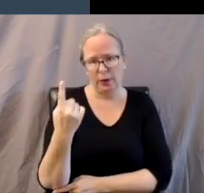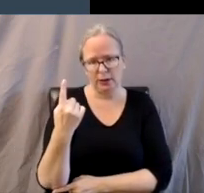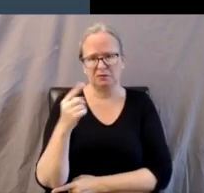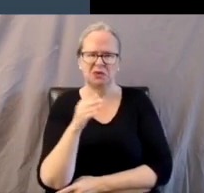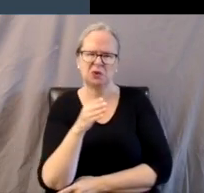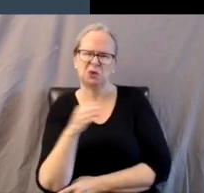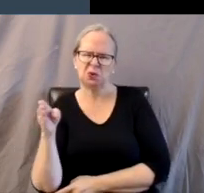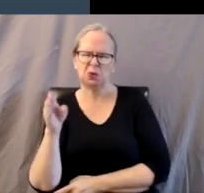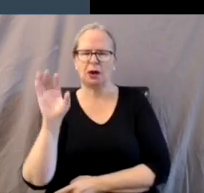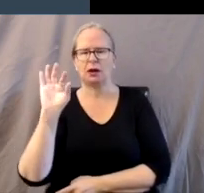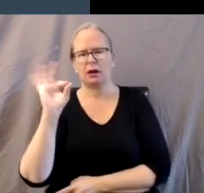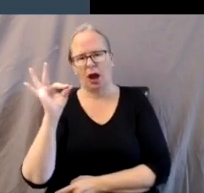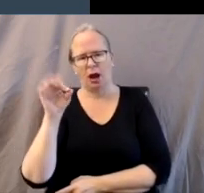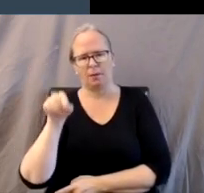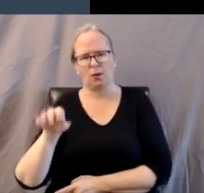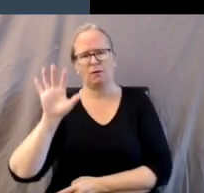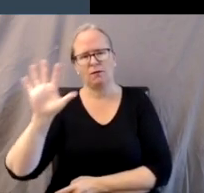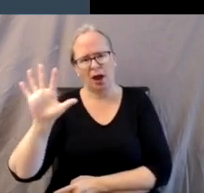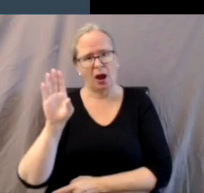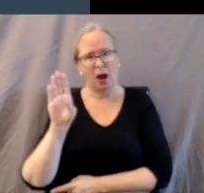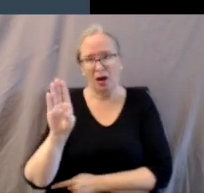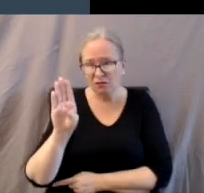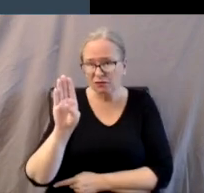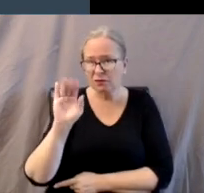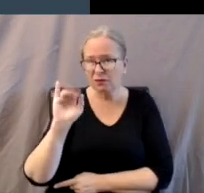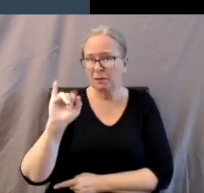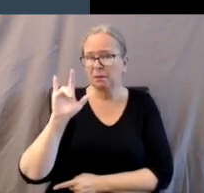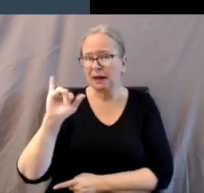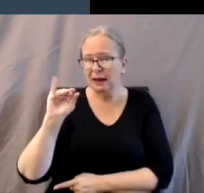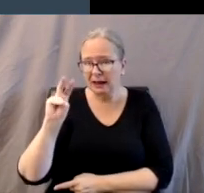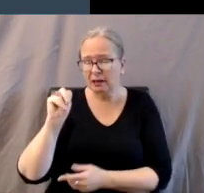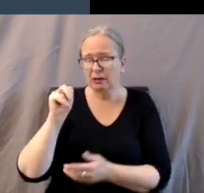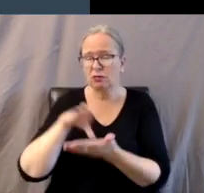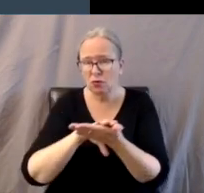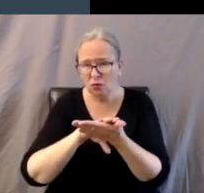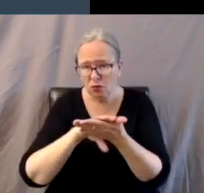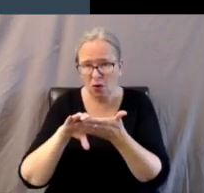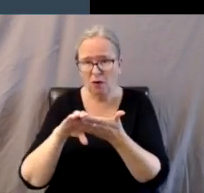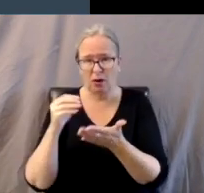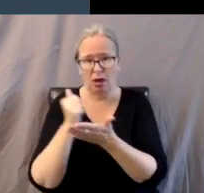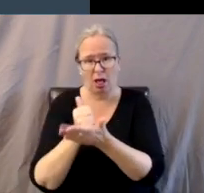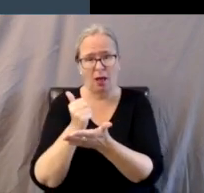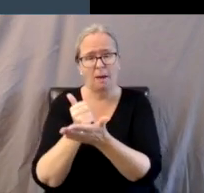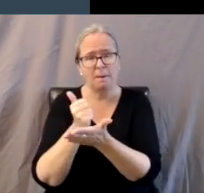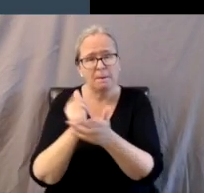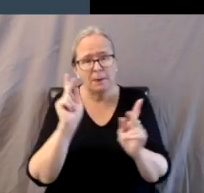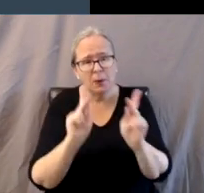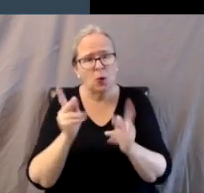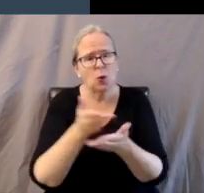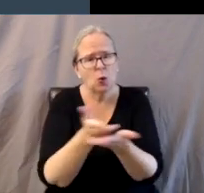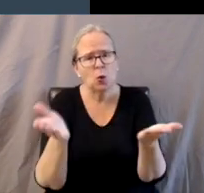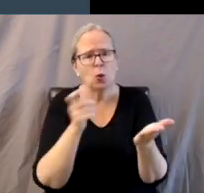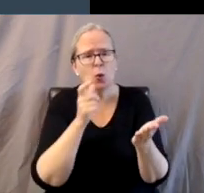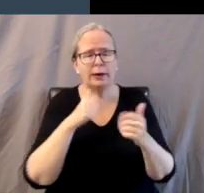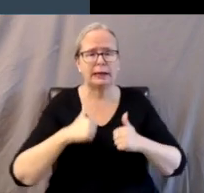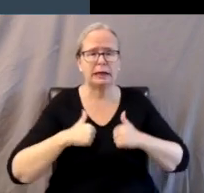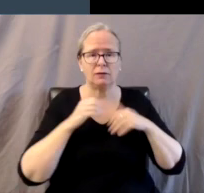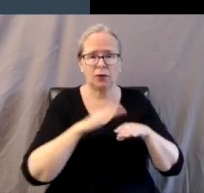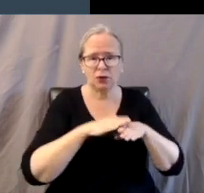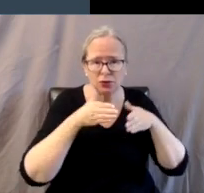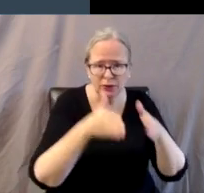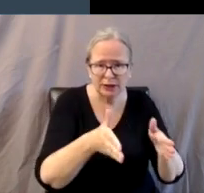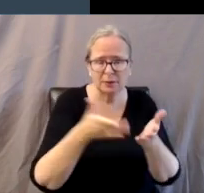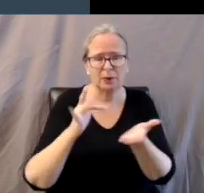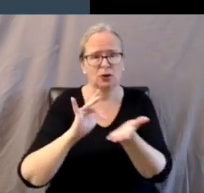Canadian healthcare system is $7.6 billion a year. So the cost of providing a basic income is less